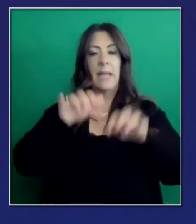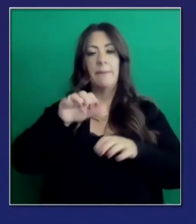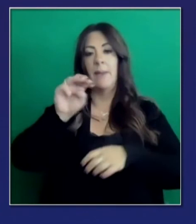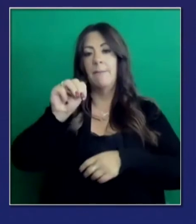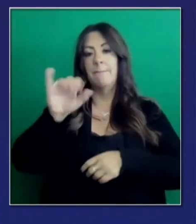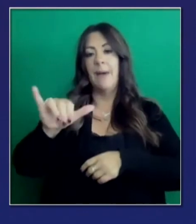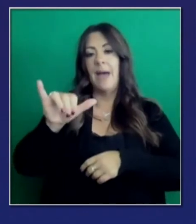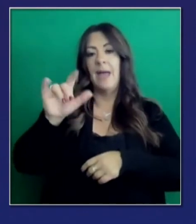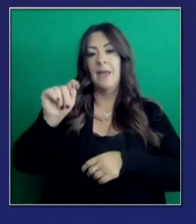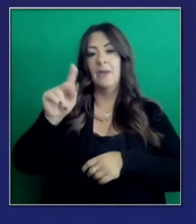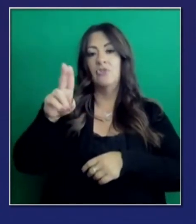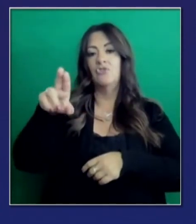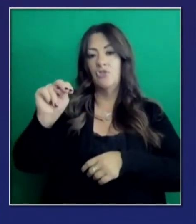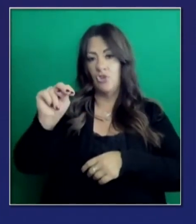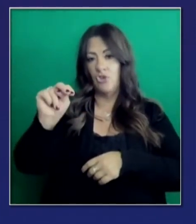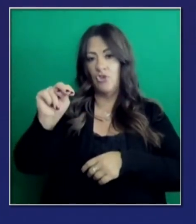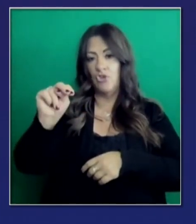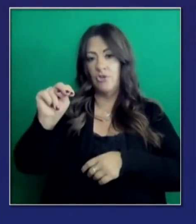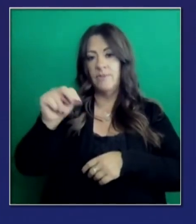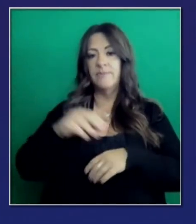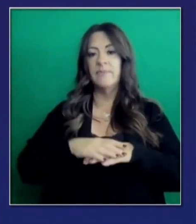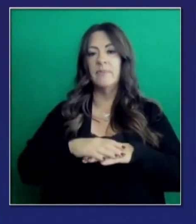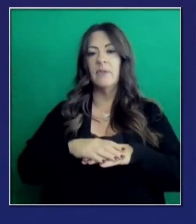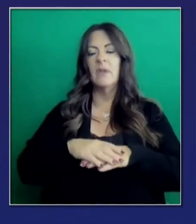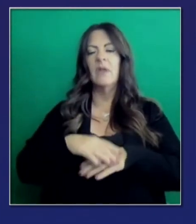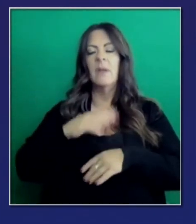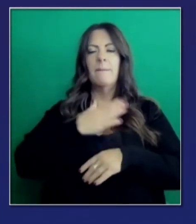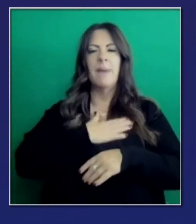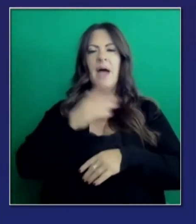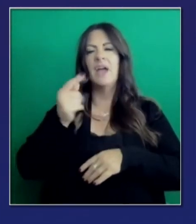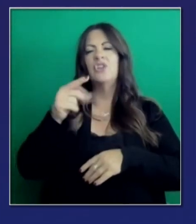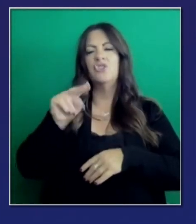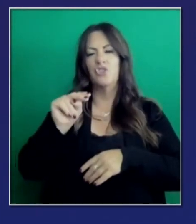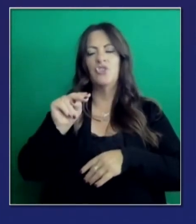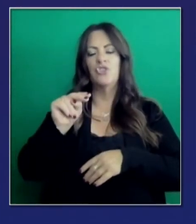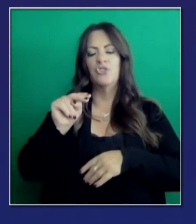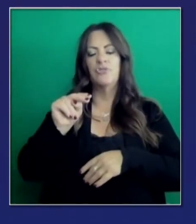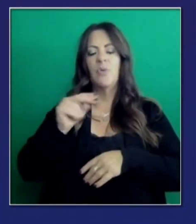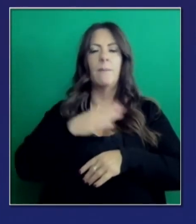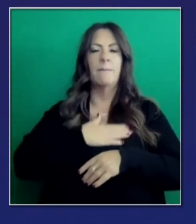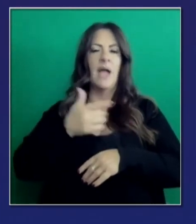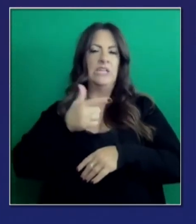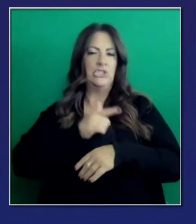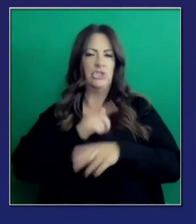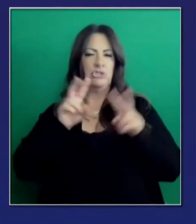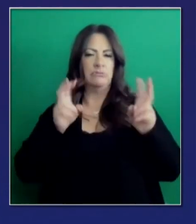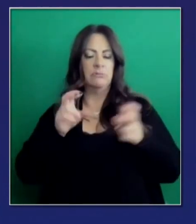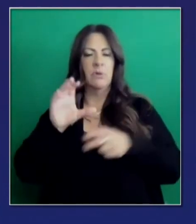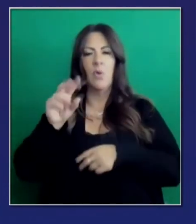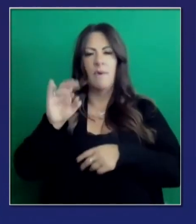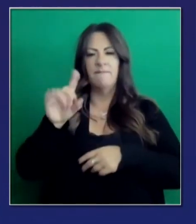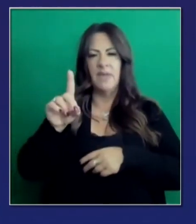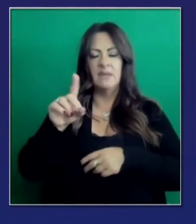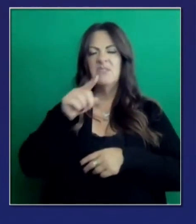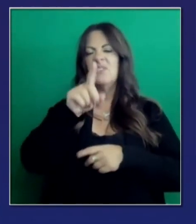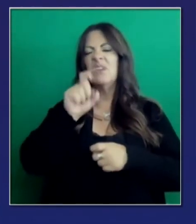you'll find My Turn COVID, maybe the first thing that prompts up. You can learn more about this on the